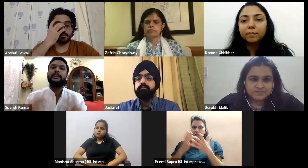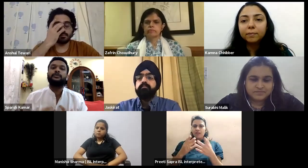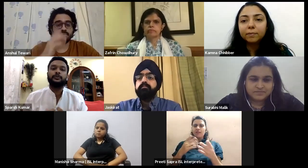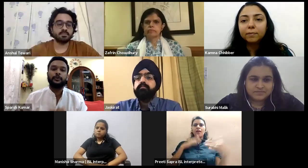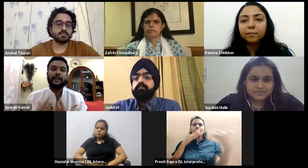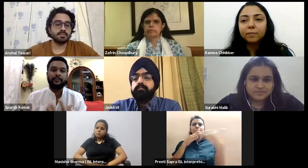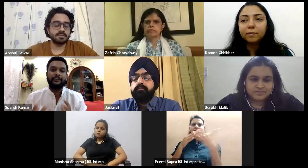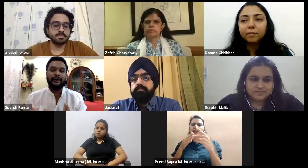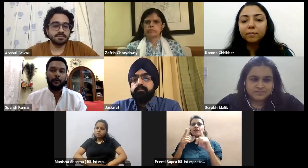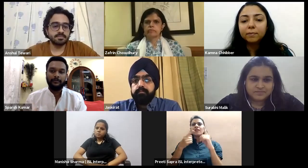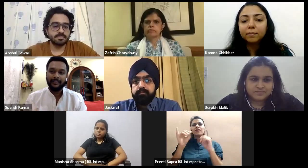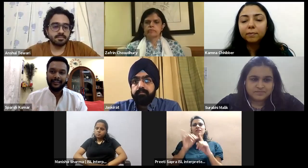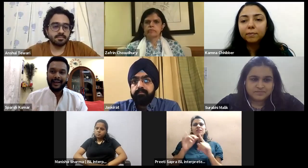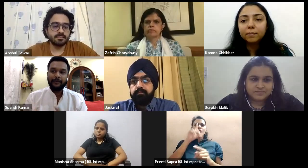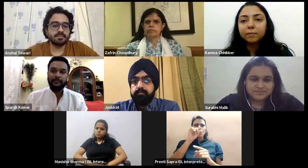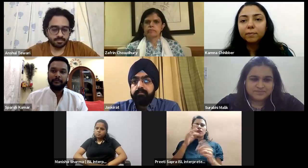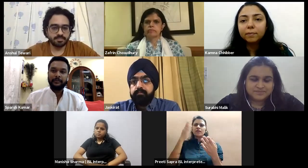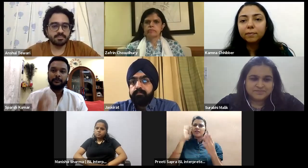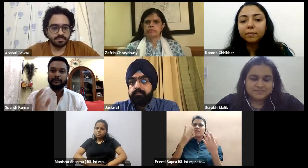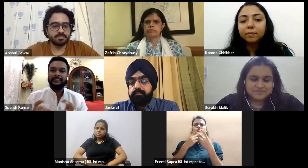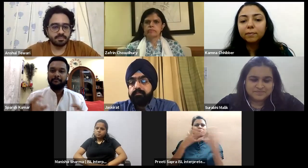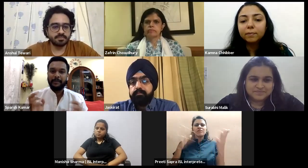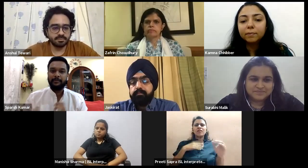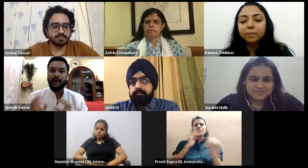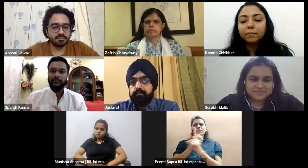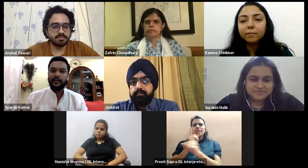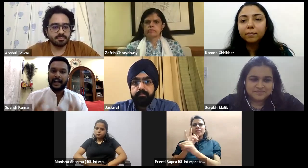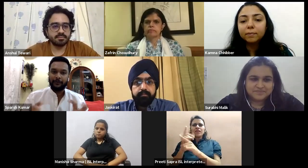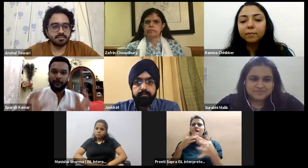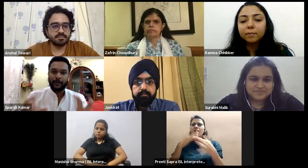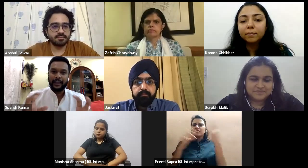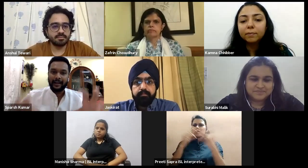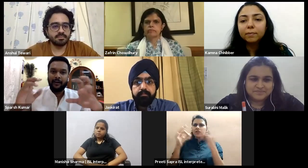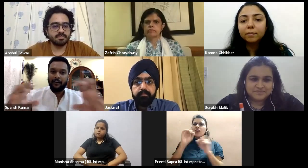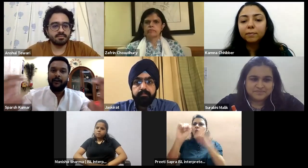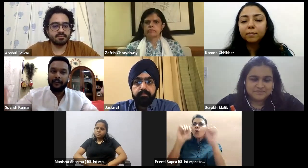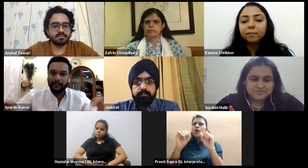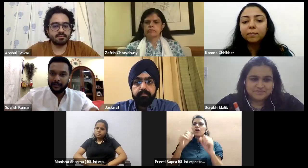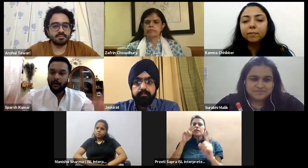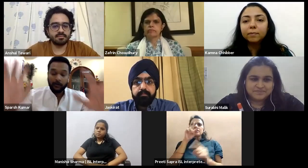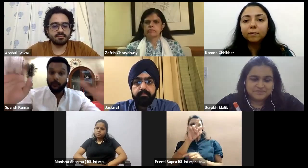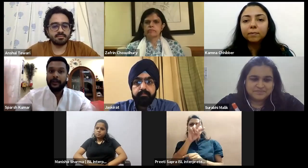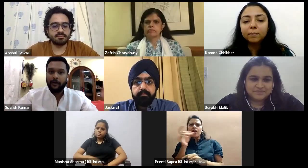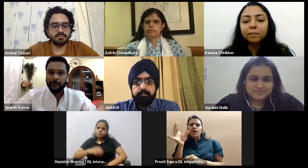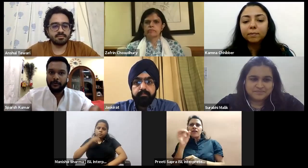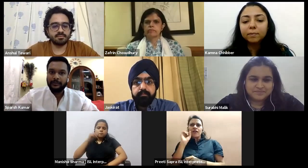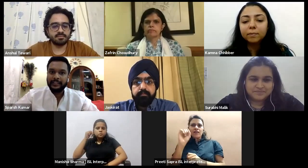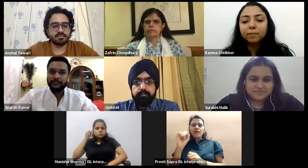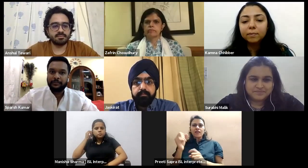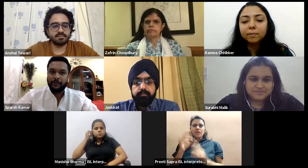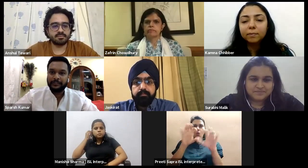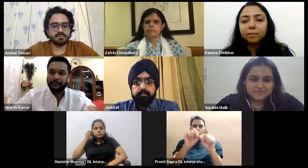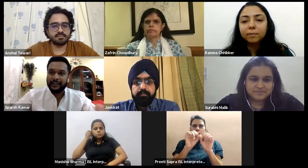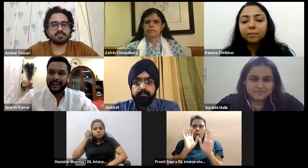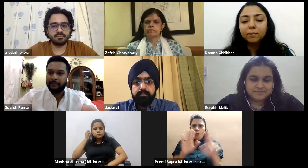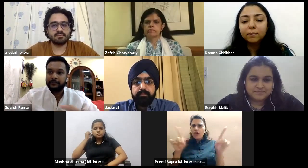got in touch with you. So you're never really alone. I don't you people out there are kind of looking on or holding on to things